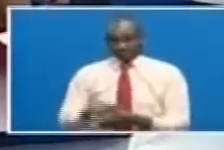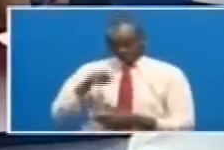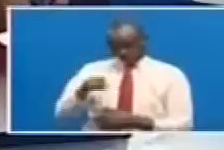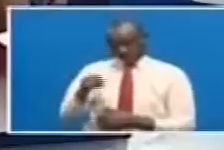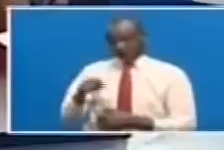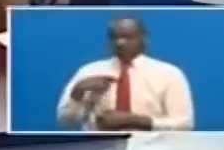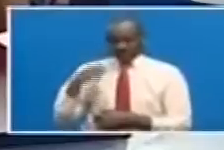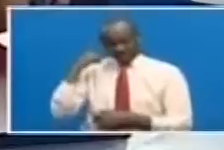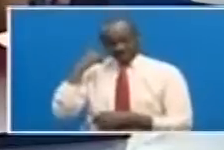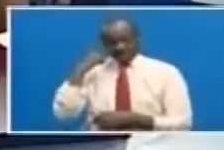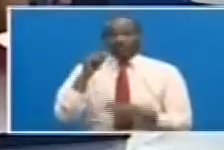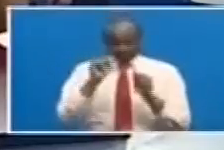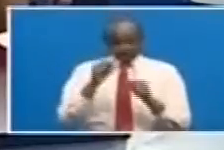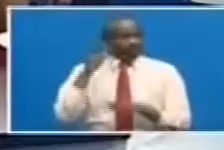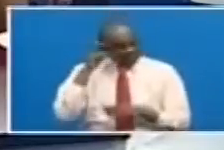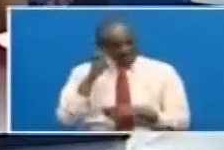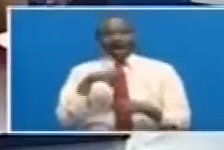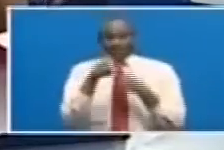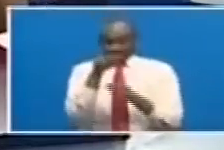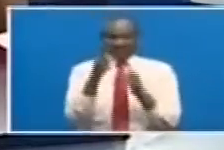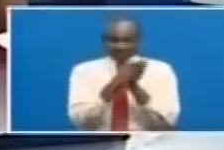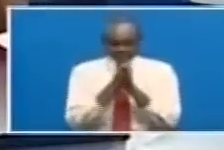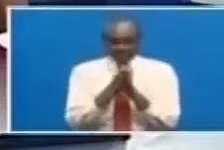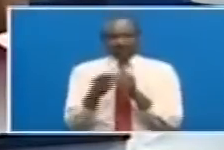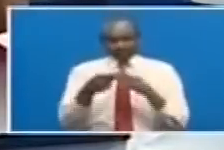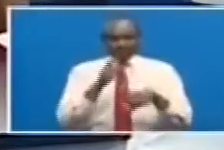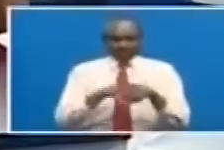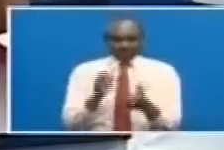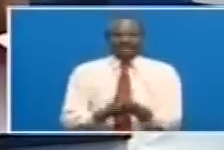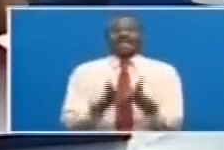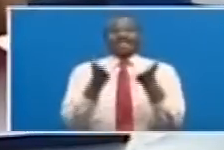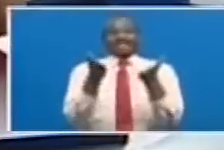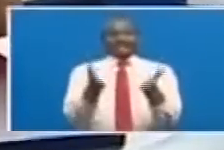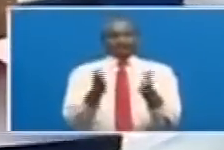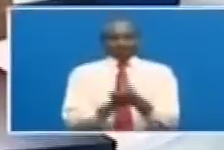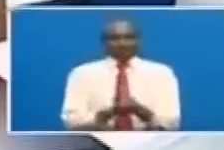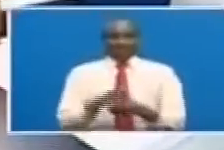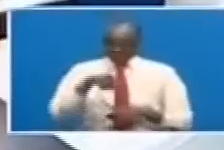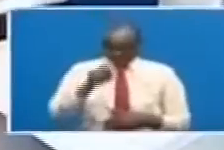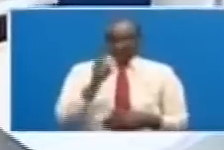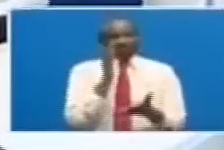coming Tuesday. All right. We'll get to hear a lot about that in a short while. All right, so they are